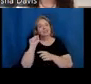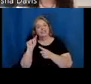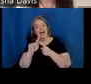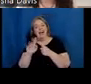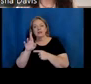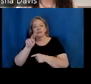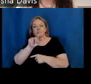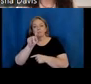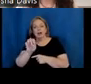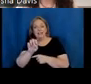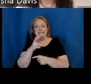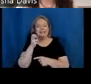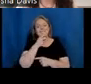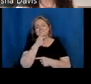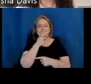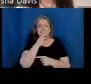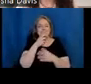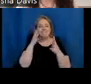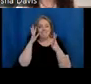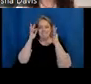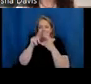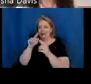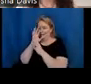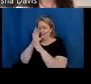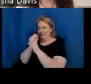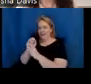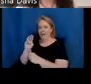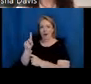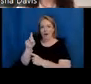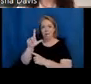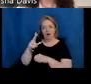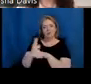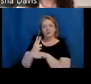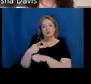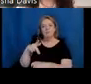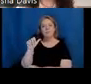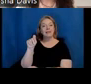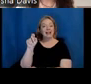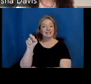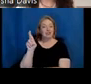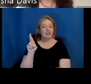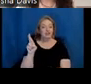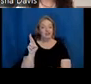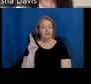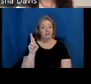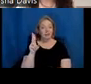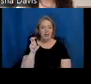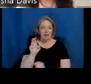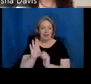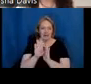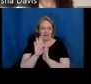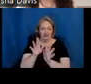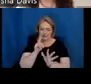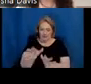instead becomes infatuated by modeling in plaster. And he develops these very slender